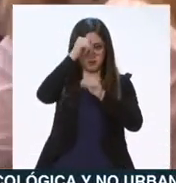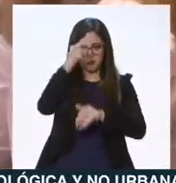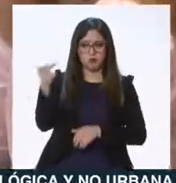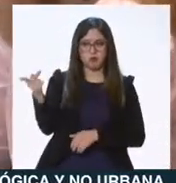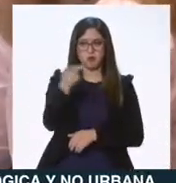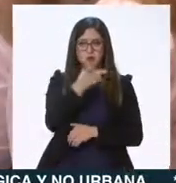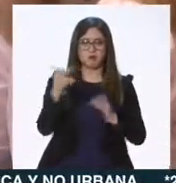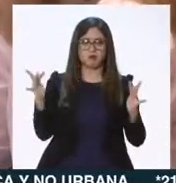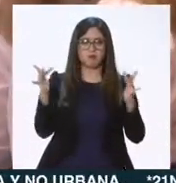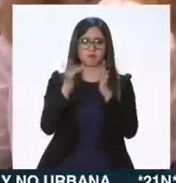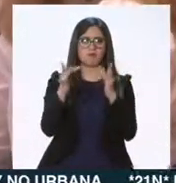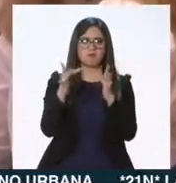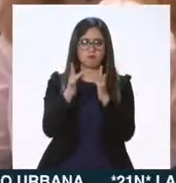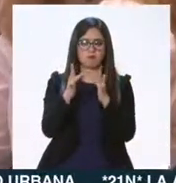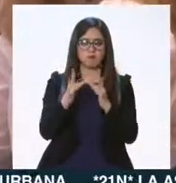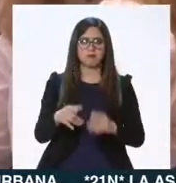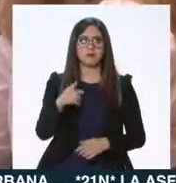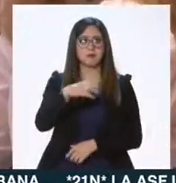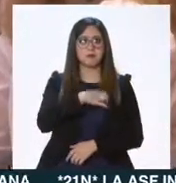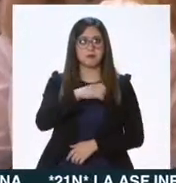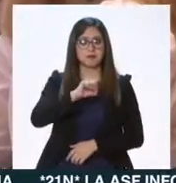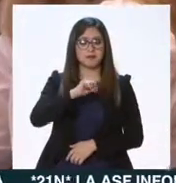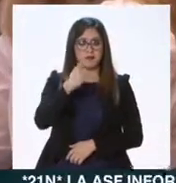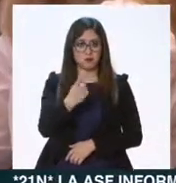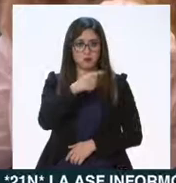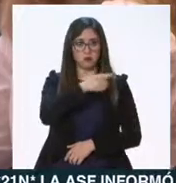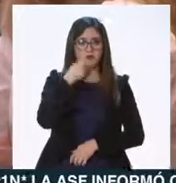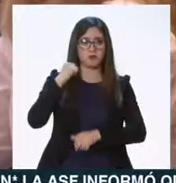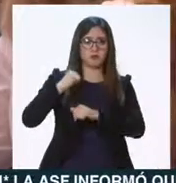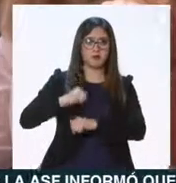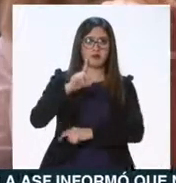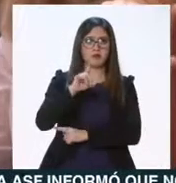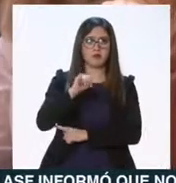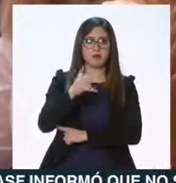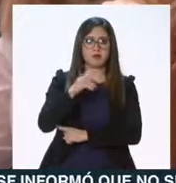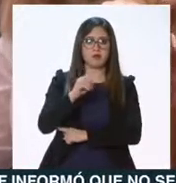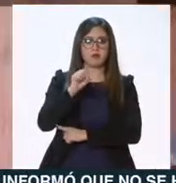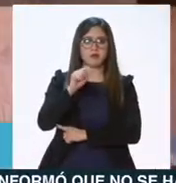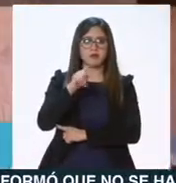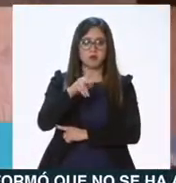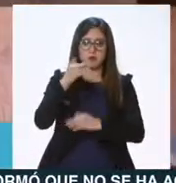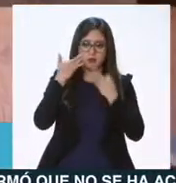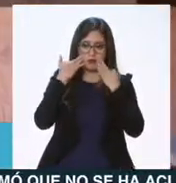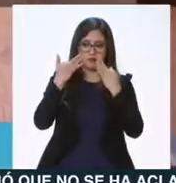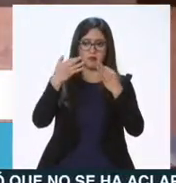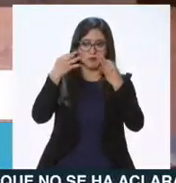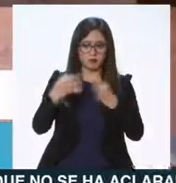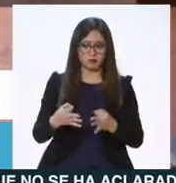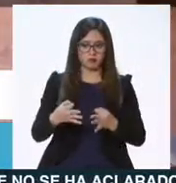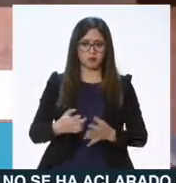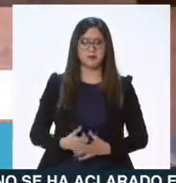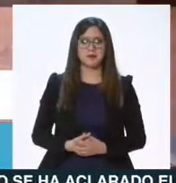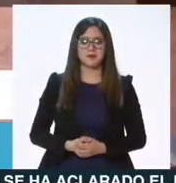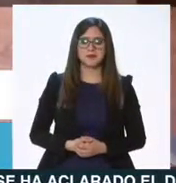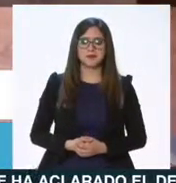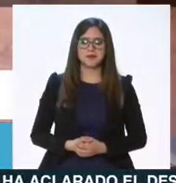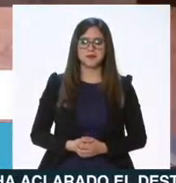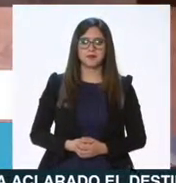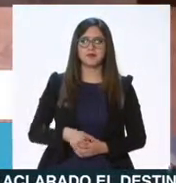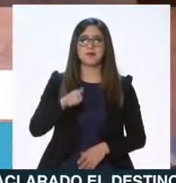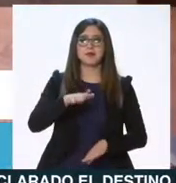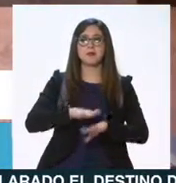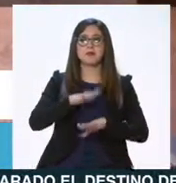entre ambas instituciones. Por Capital 21 estuvo Diego Saturno como testigo de honor. So many companies from Germany